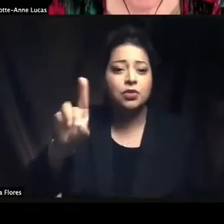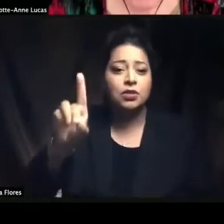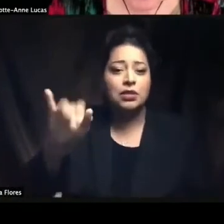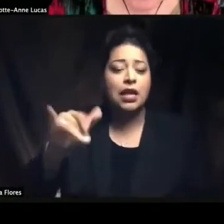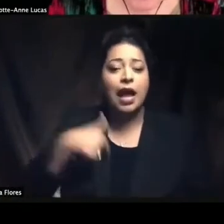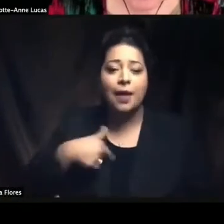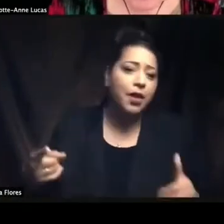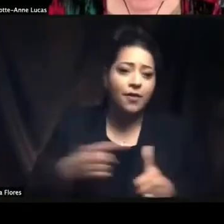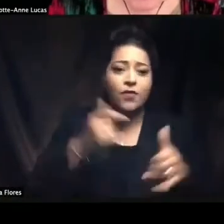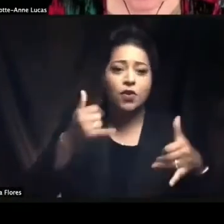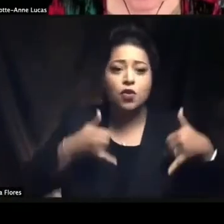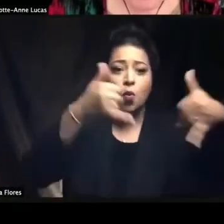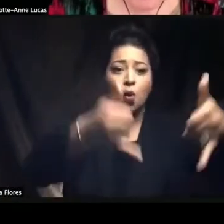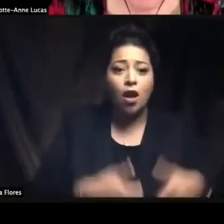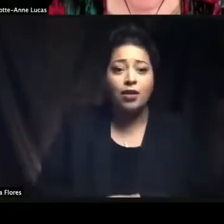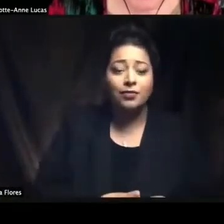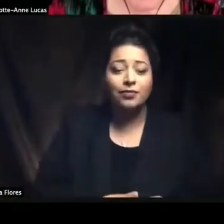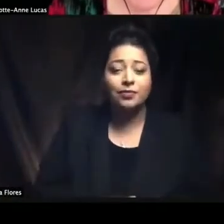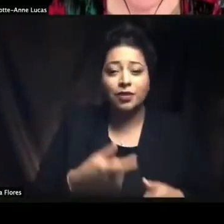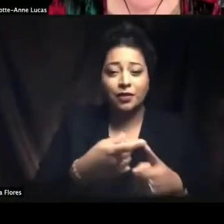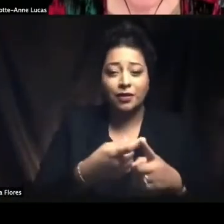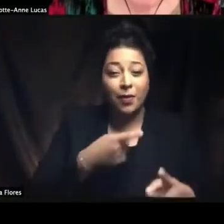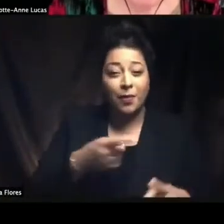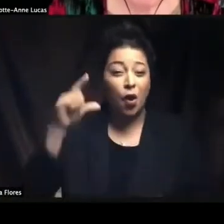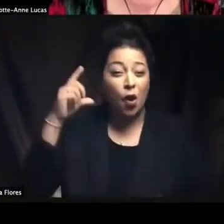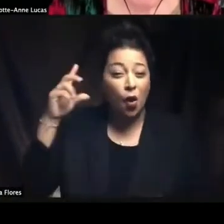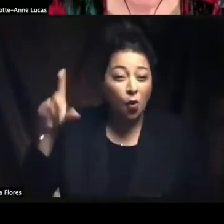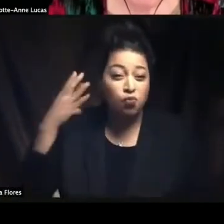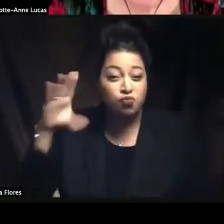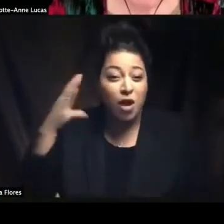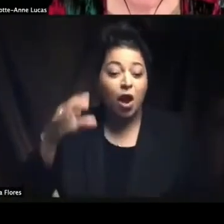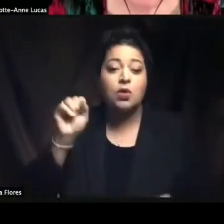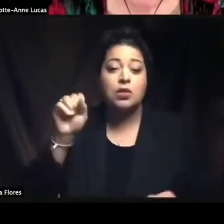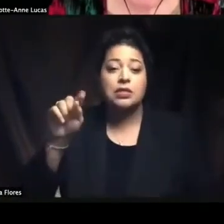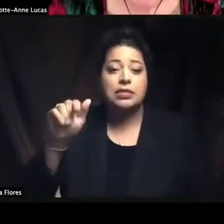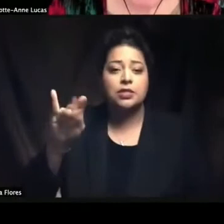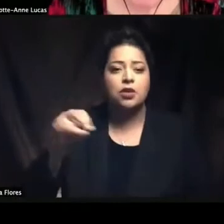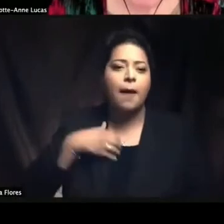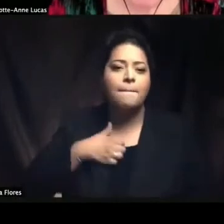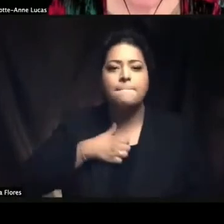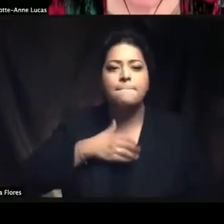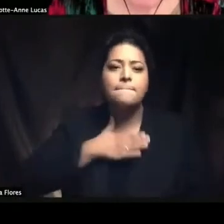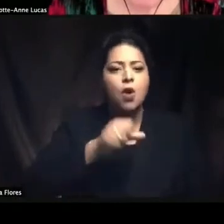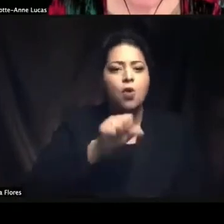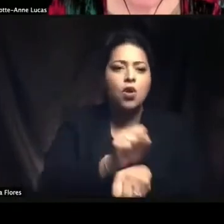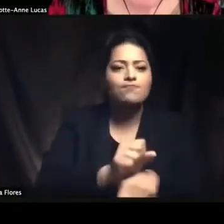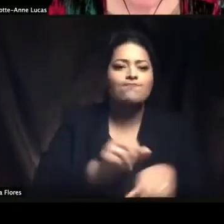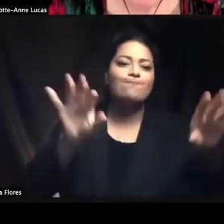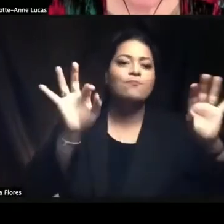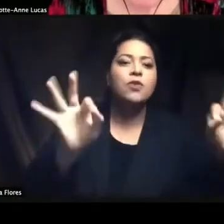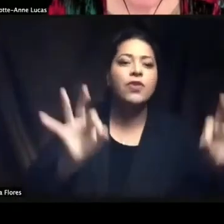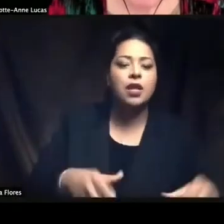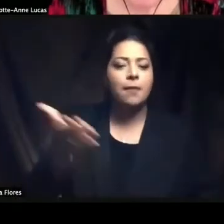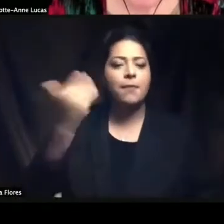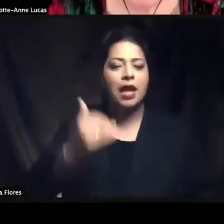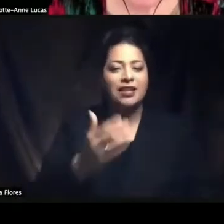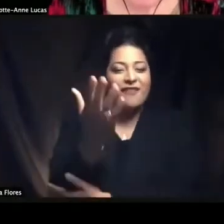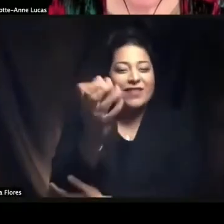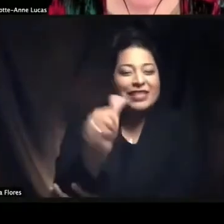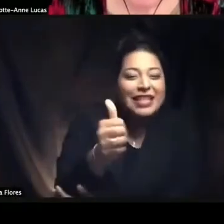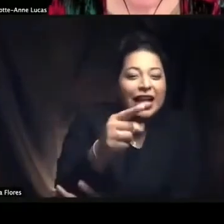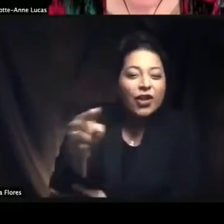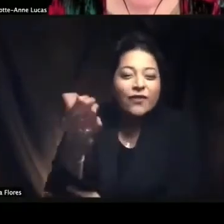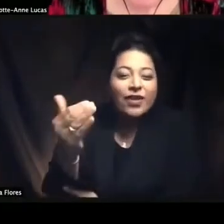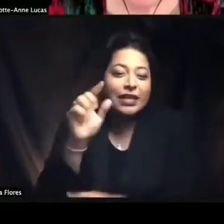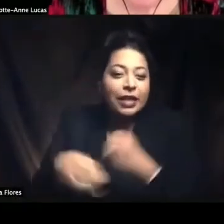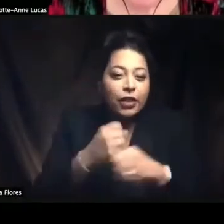got the first award through her radio station. So my work has been impeccable for the last 10, 15, 20 years. So I hear